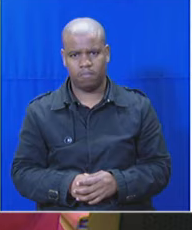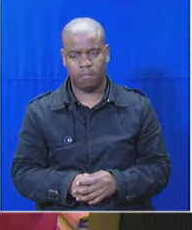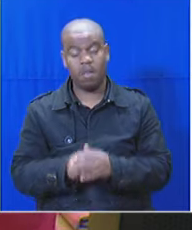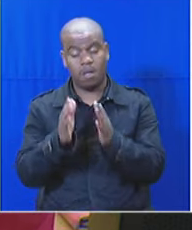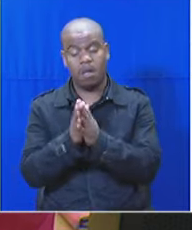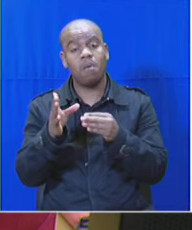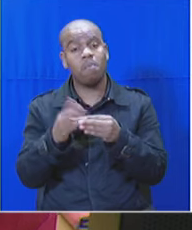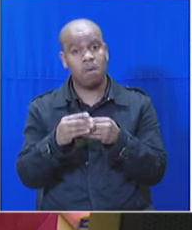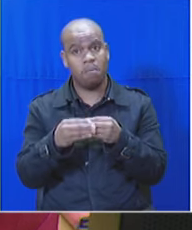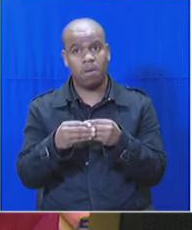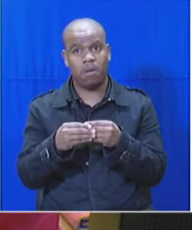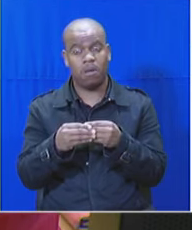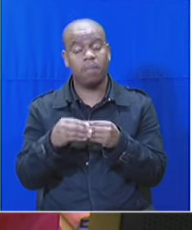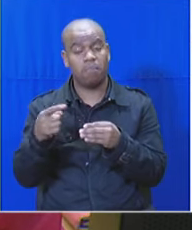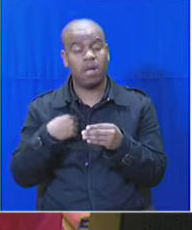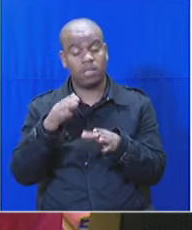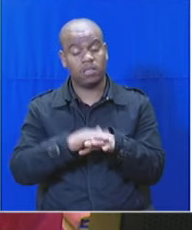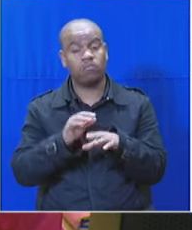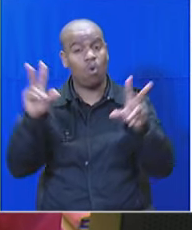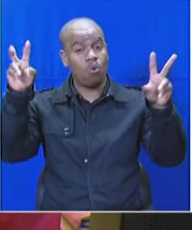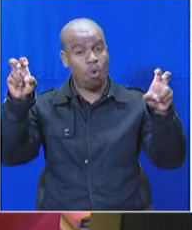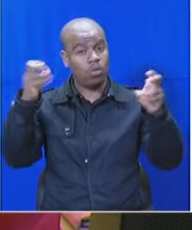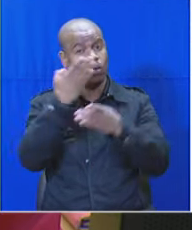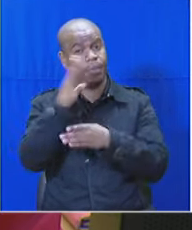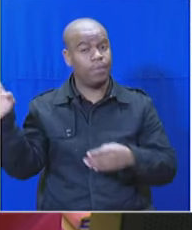Because in that code is laid with